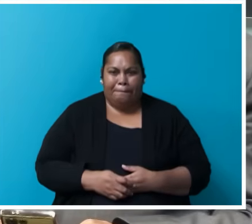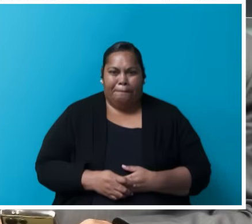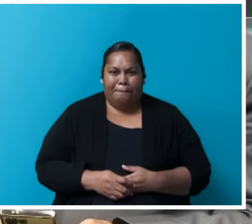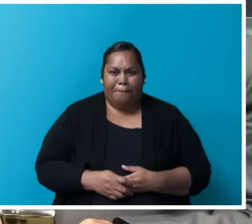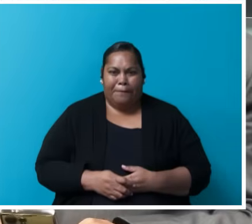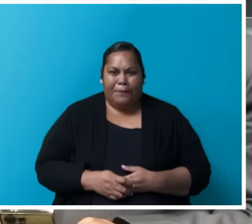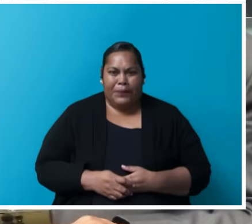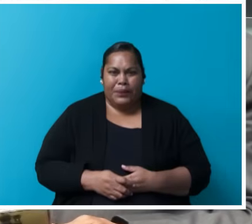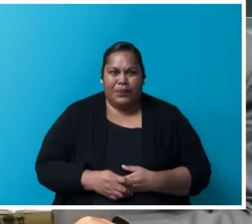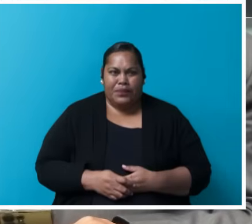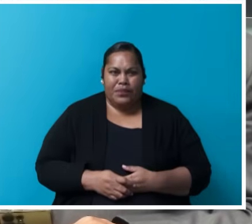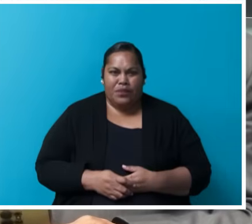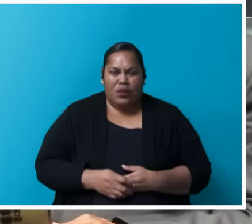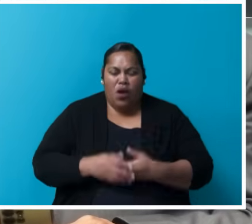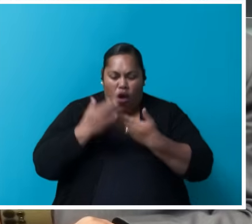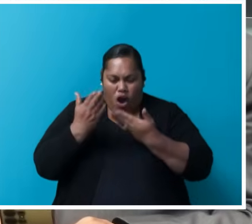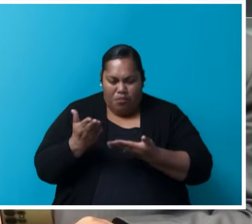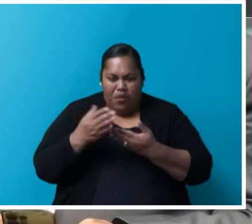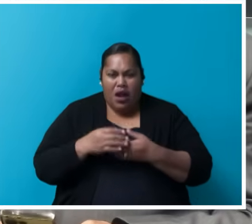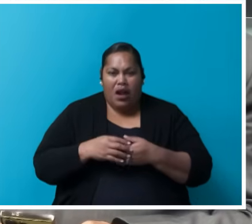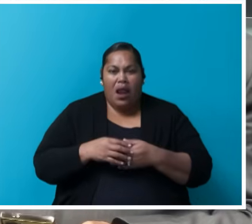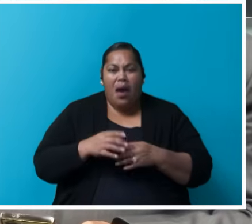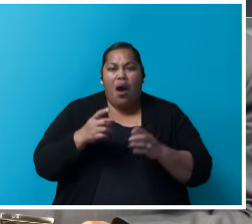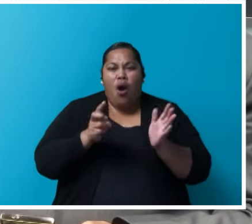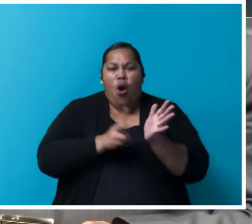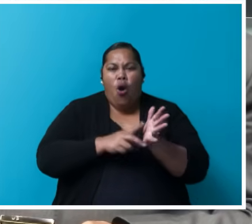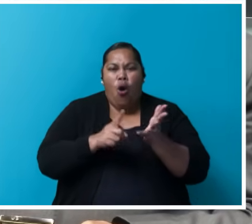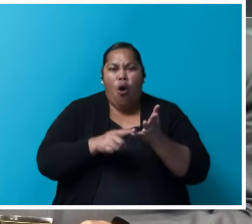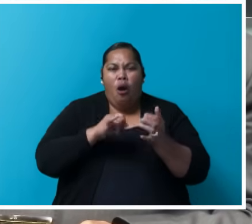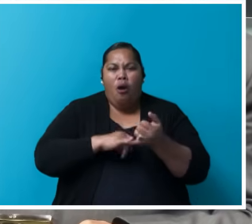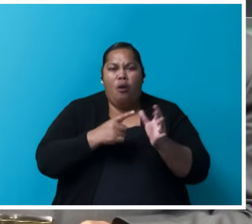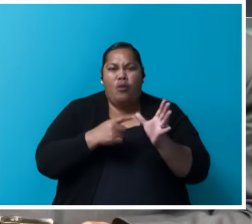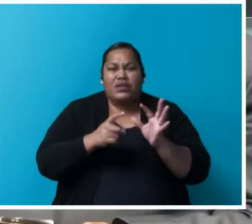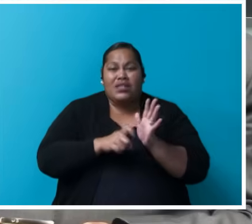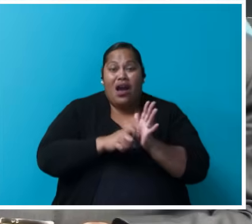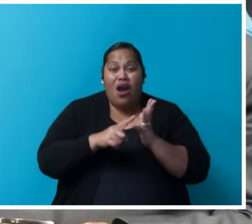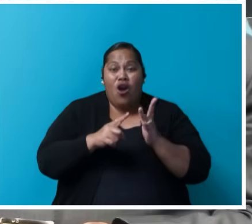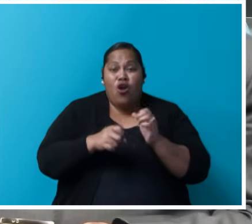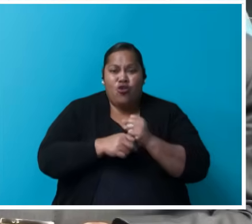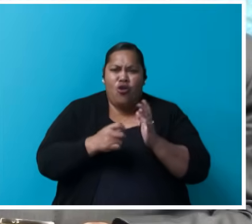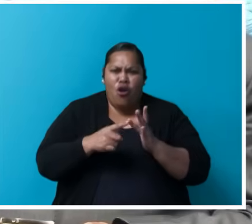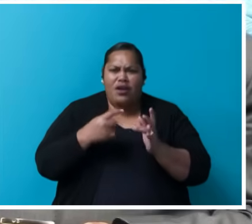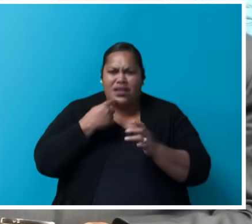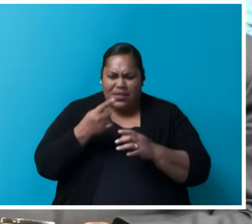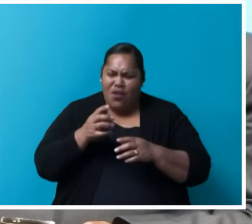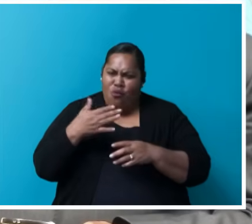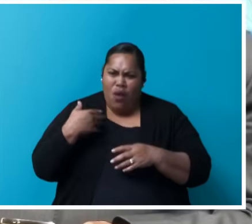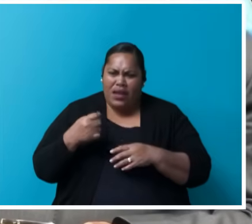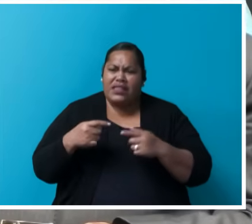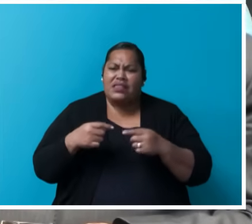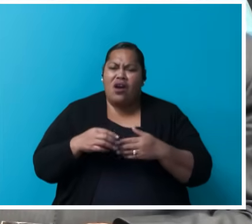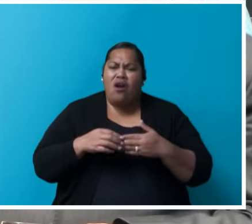Honorable Basarongo he articulated that very well. The Honorable Leader of the